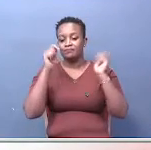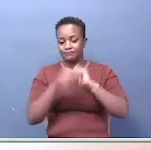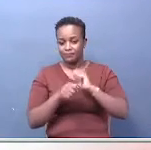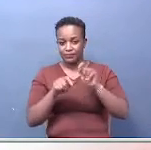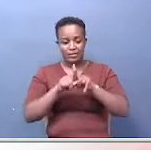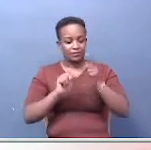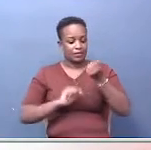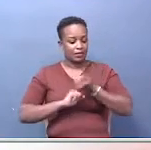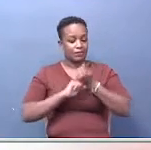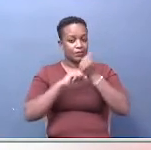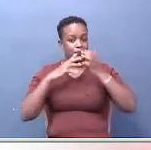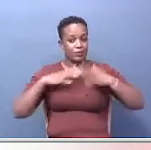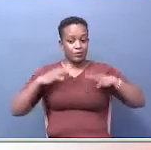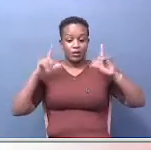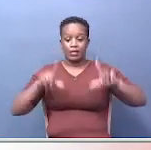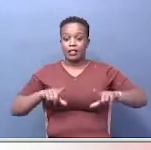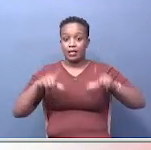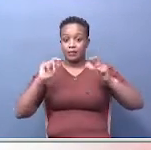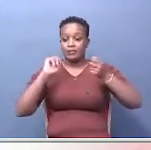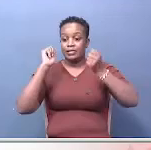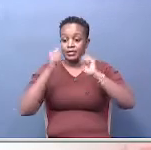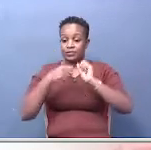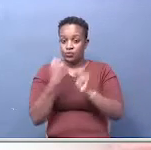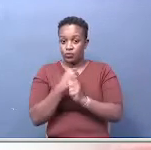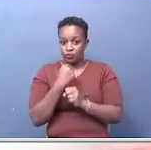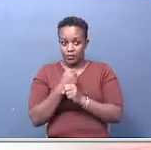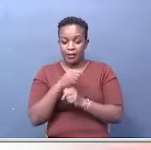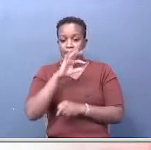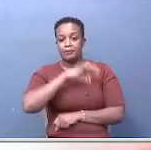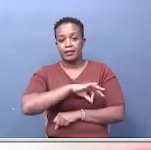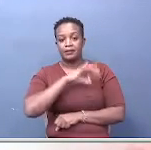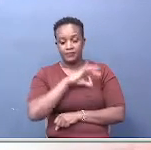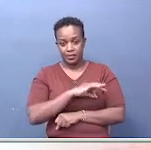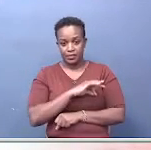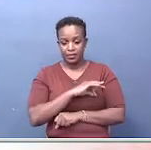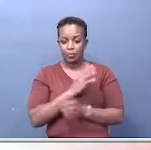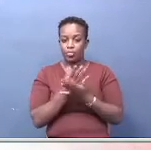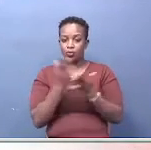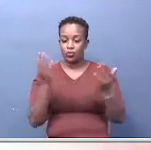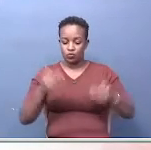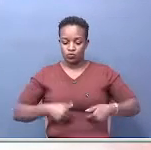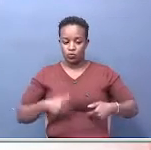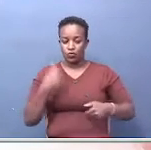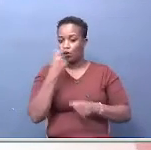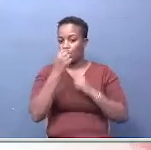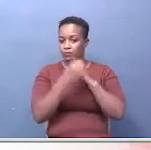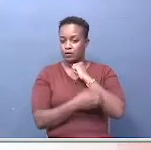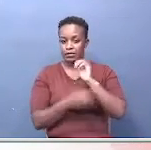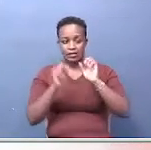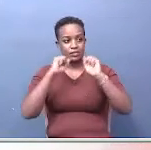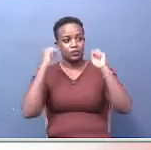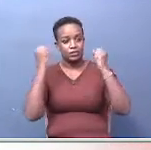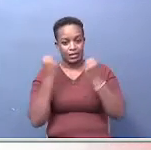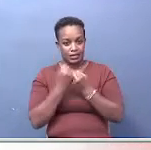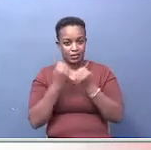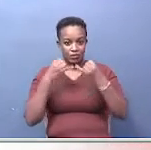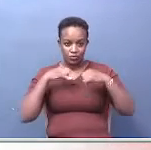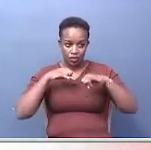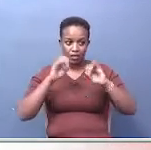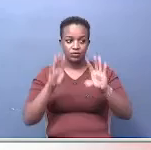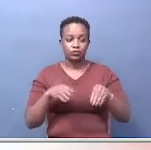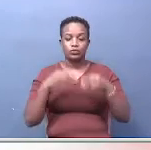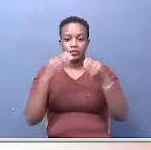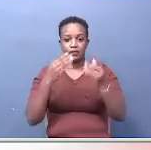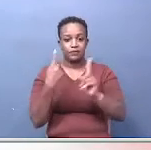support people into life-changing careers and hence benefit unprivileged youth from the society in a move to offer